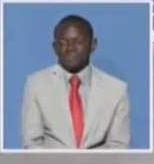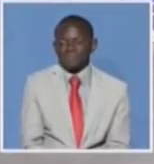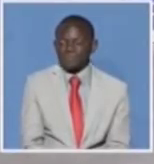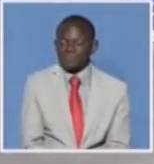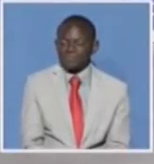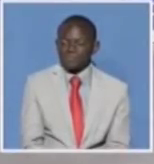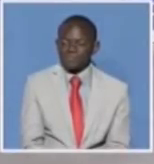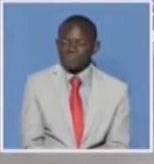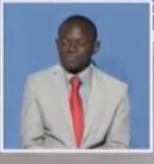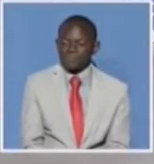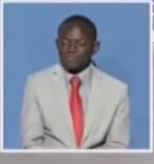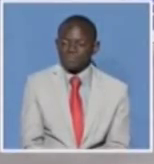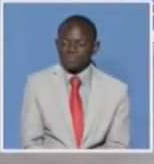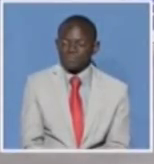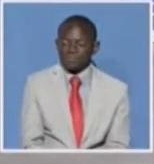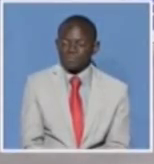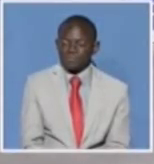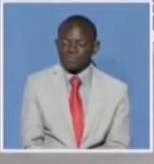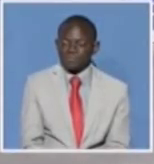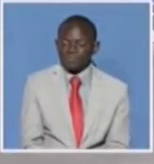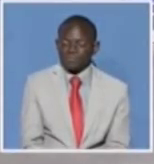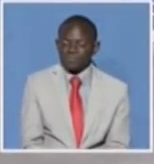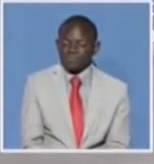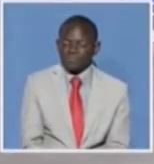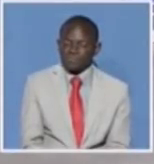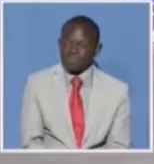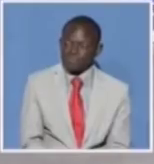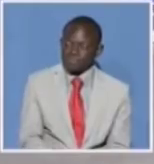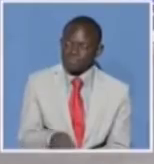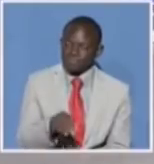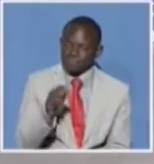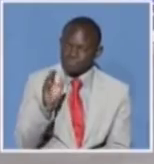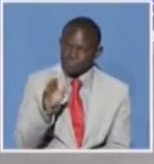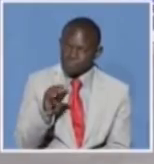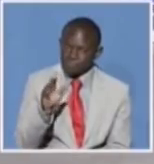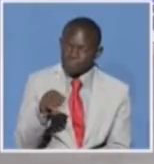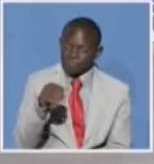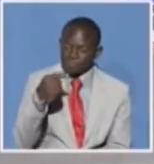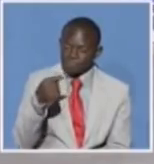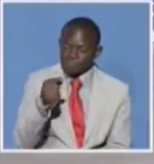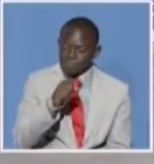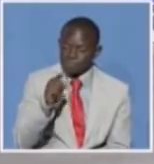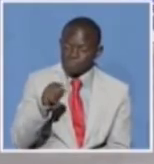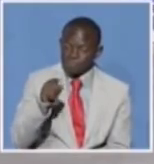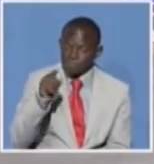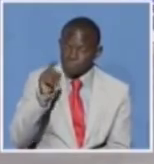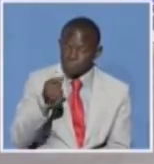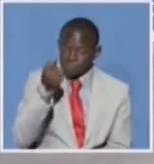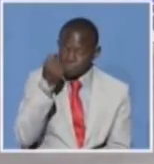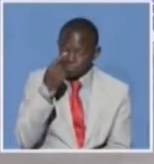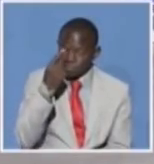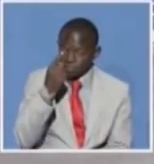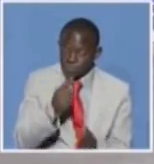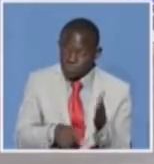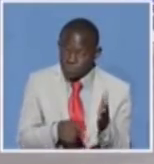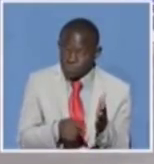the issue of teaching in a language of play is to assist the learners master what is